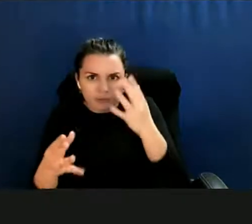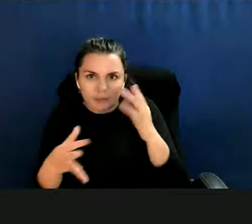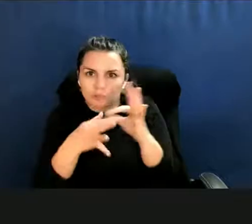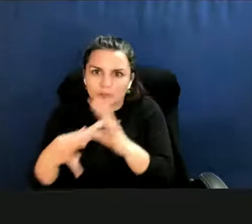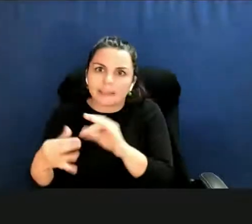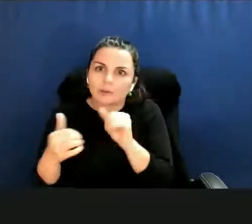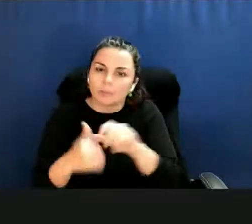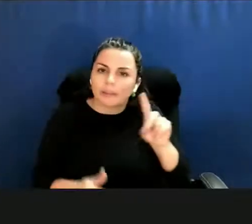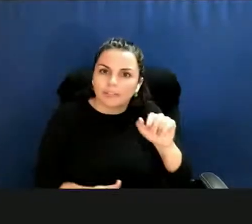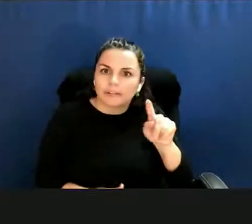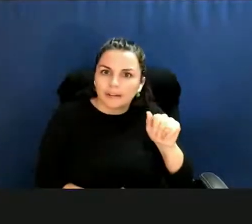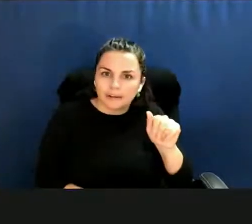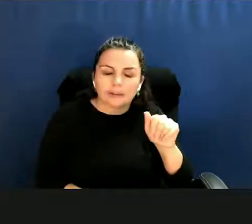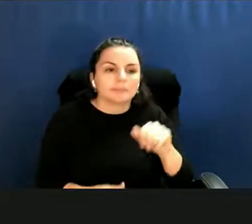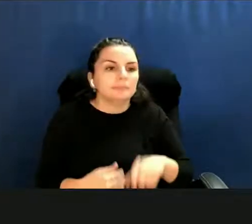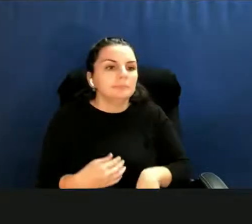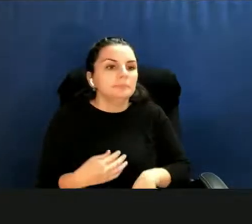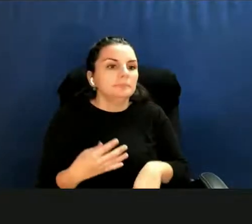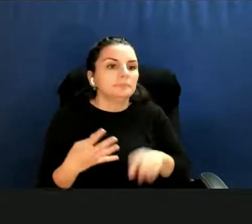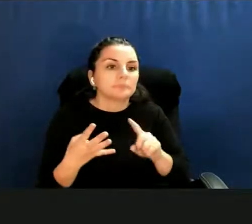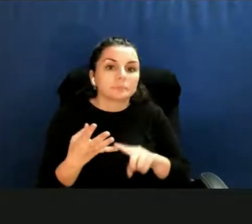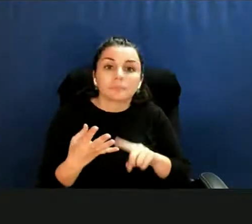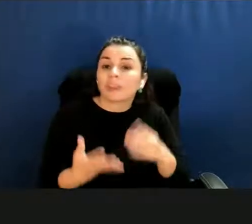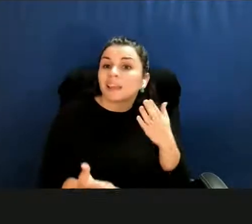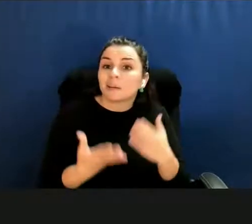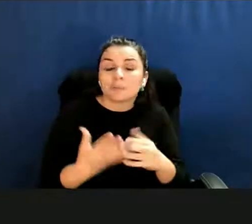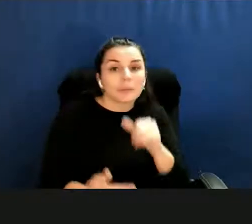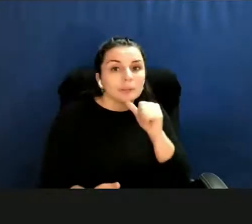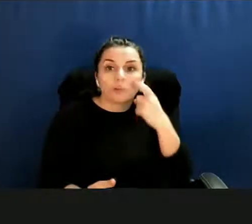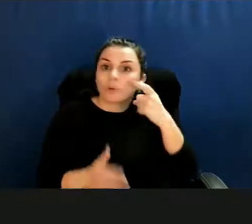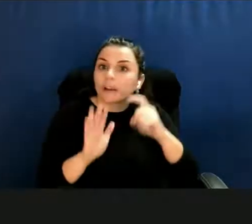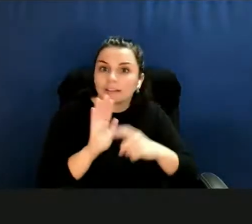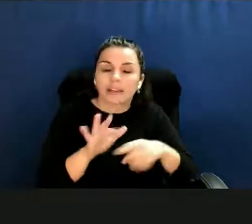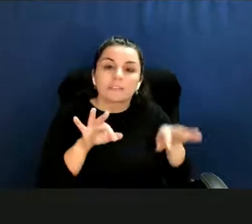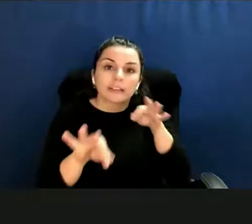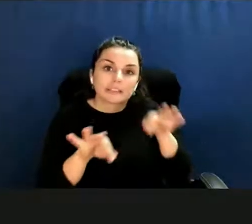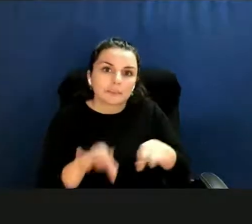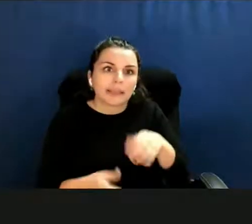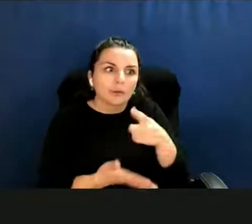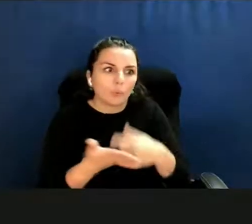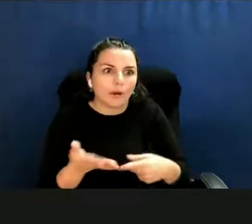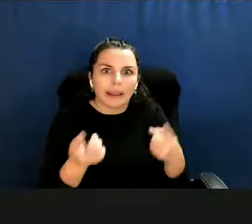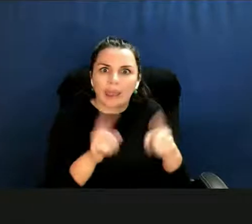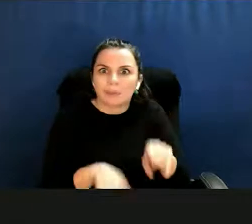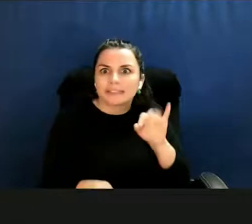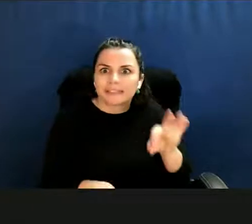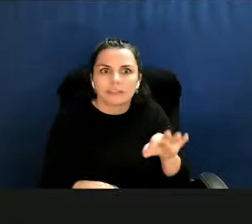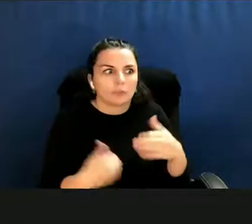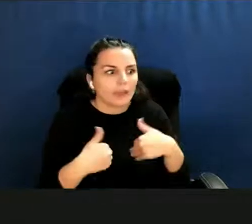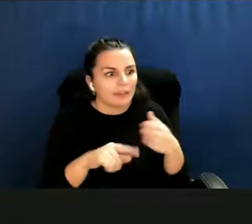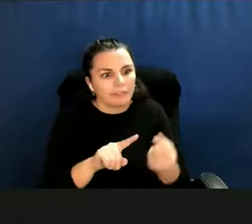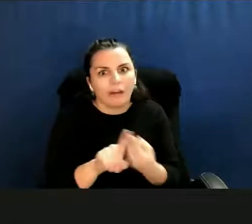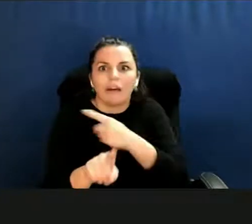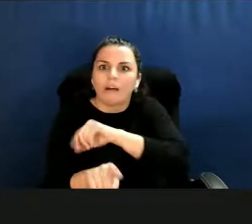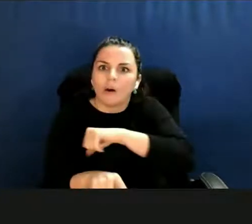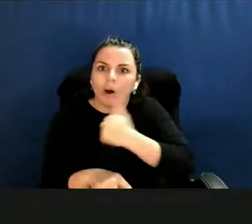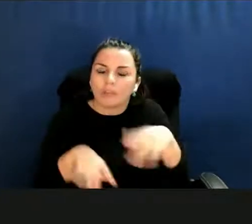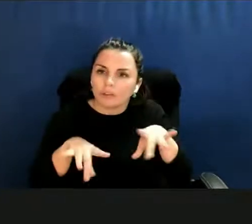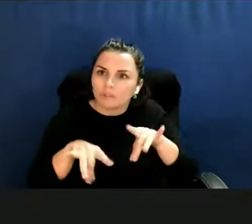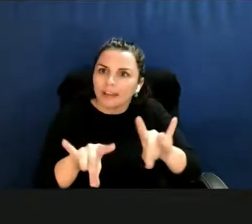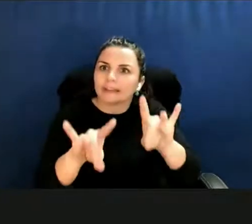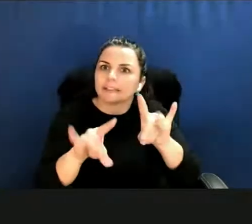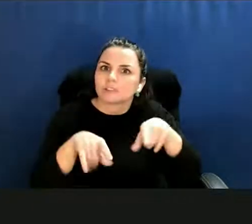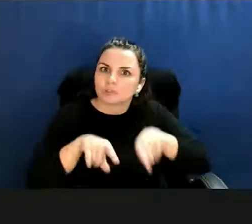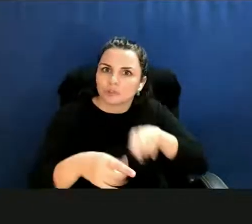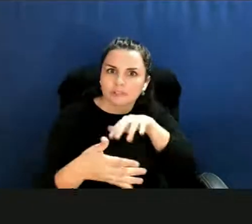data. You may not identify what you're going to do if there are any incidental findings, and there may